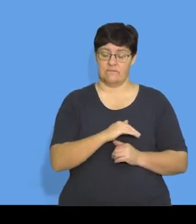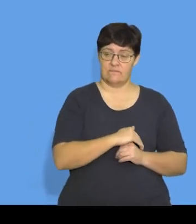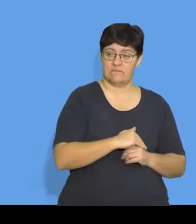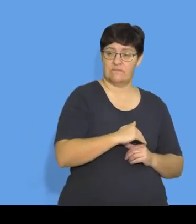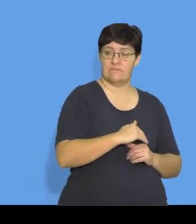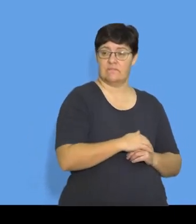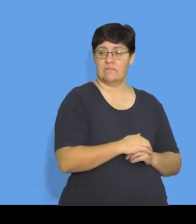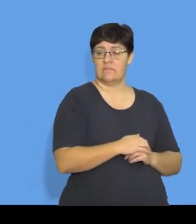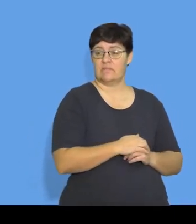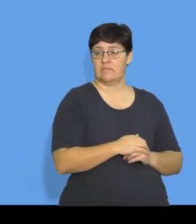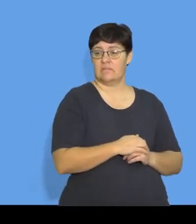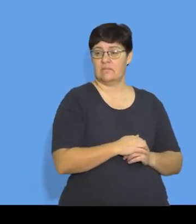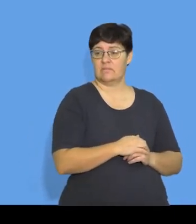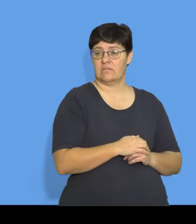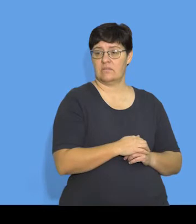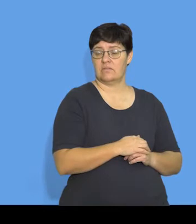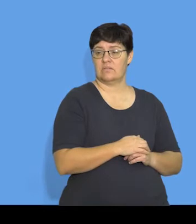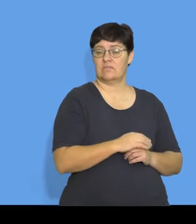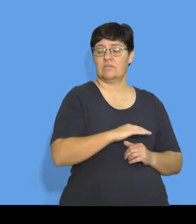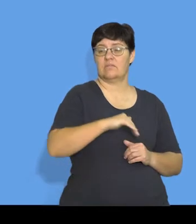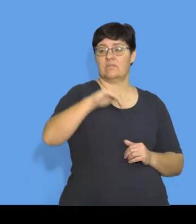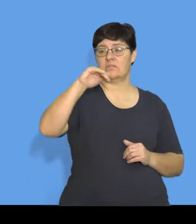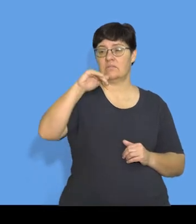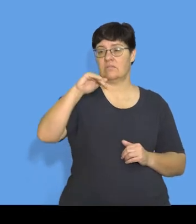Oops. Got to 5,